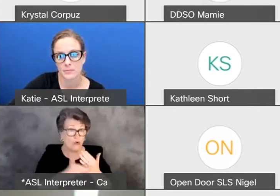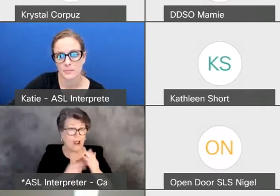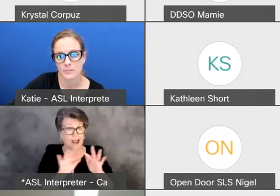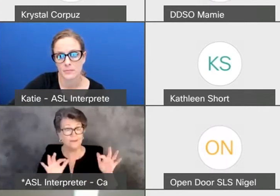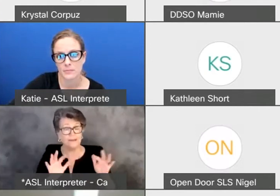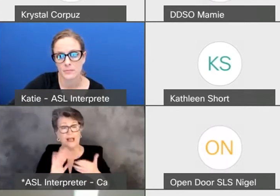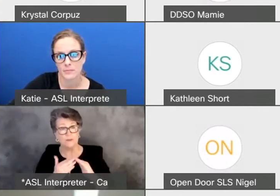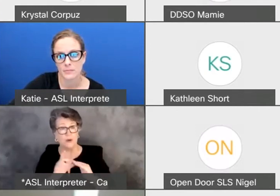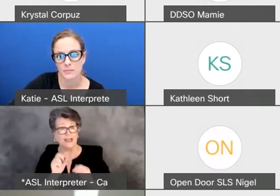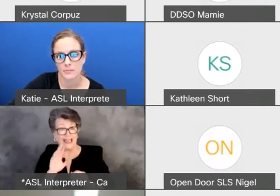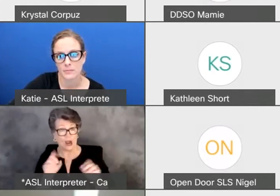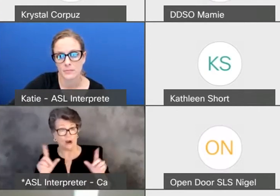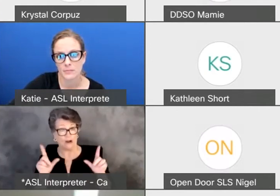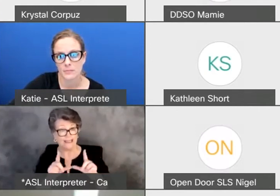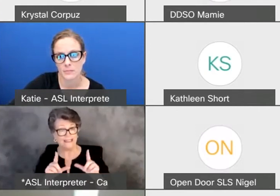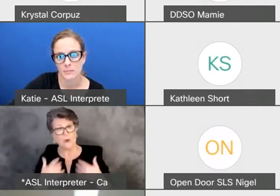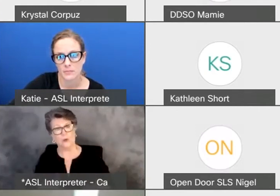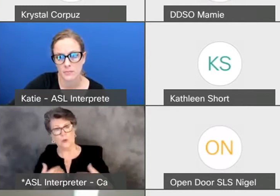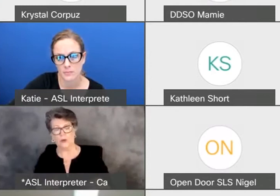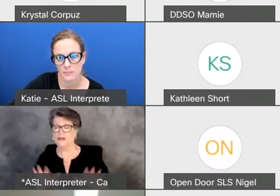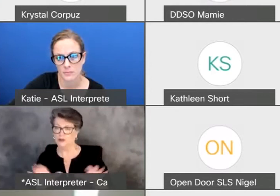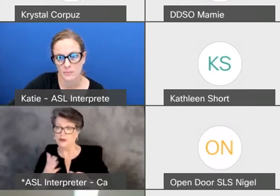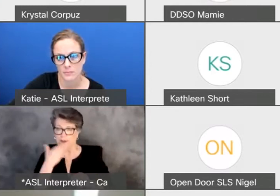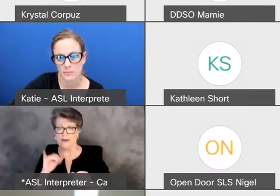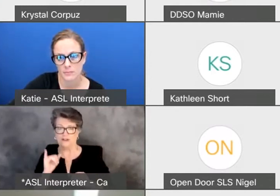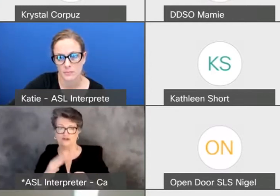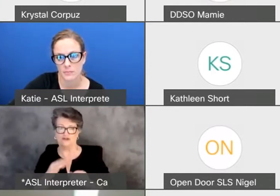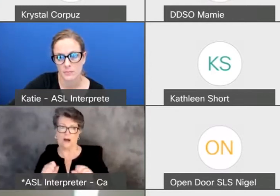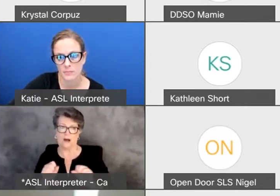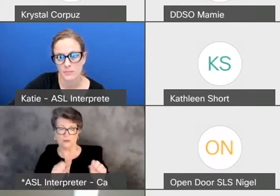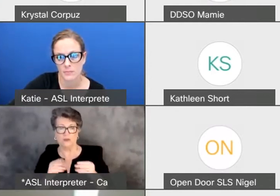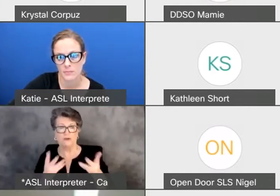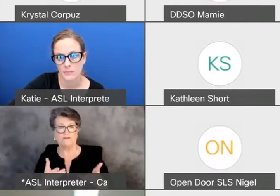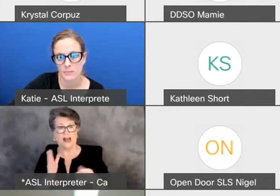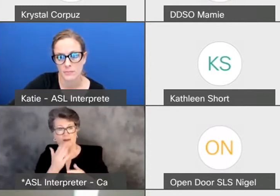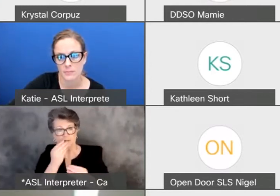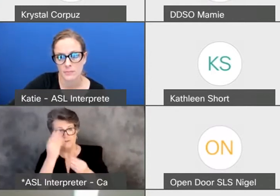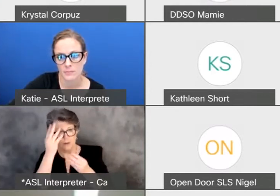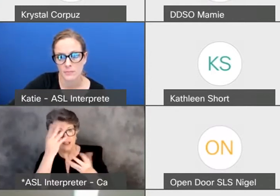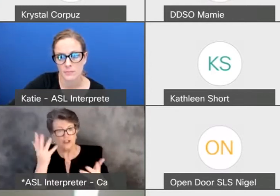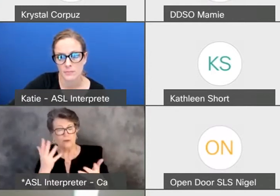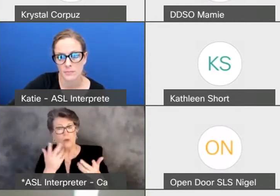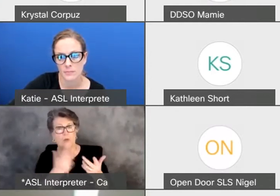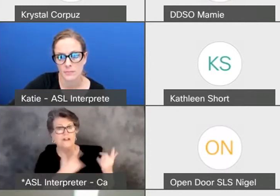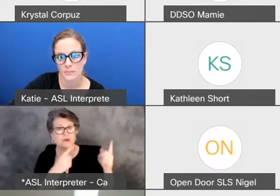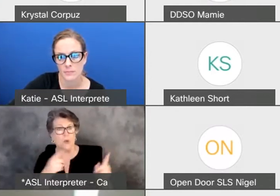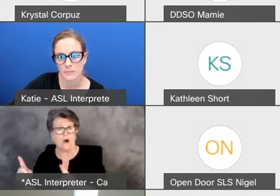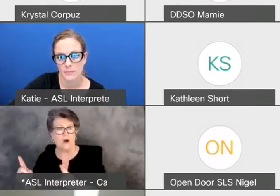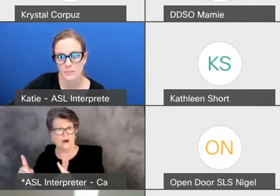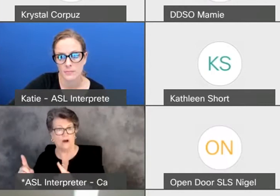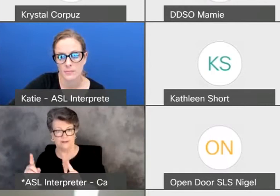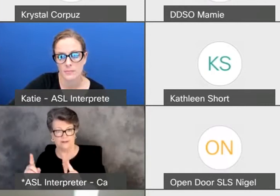care licensing has been trying to do the best job possible in providing informational updates on what's going on